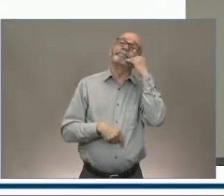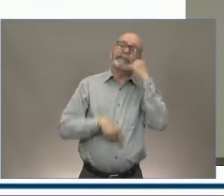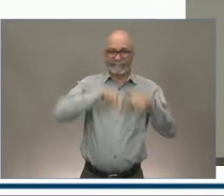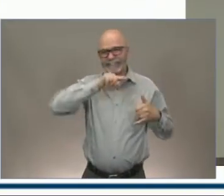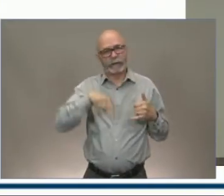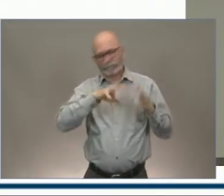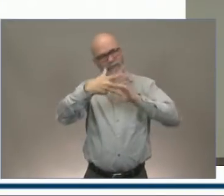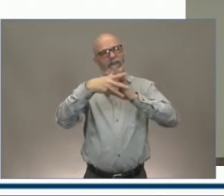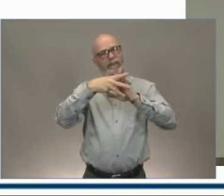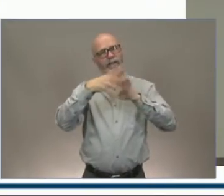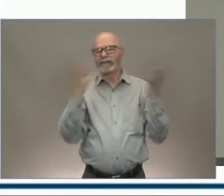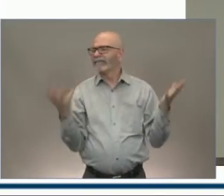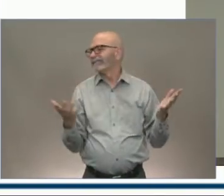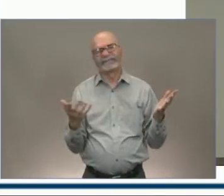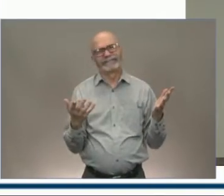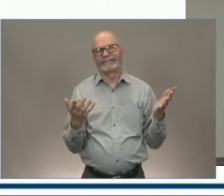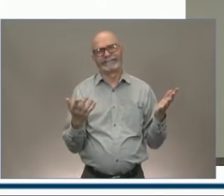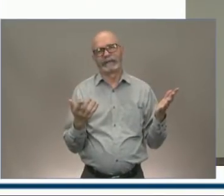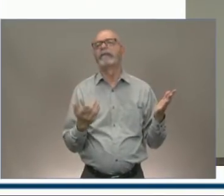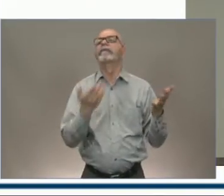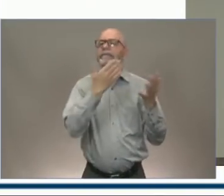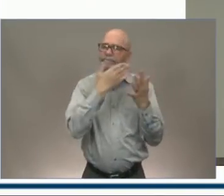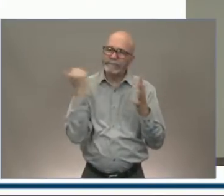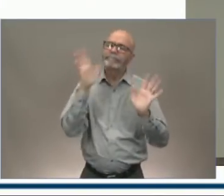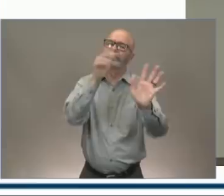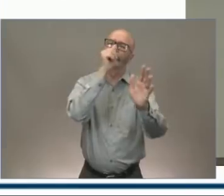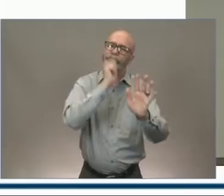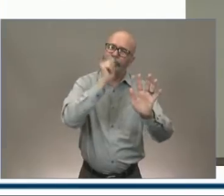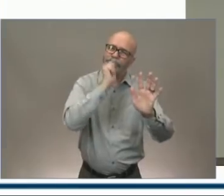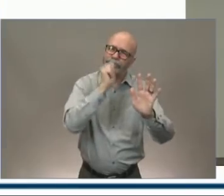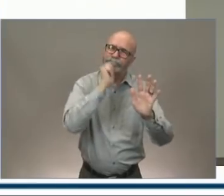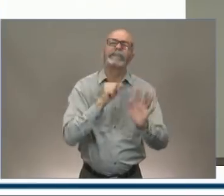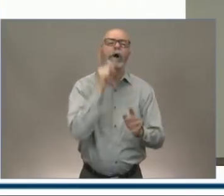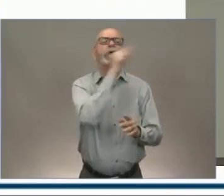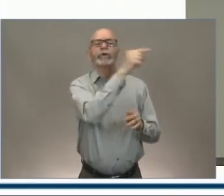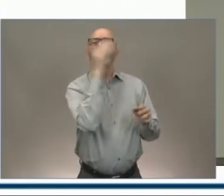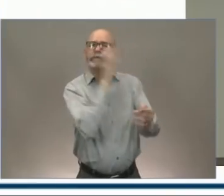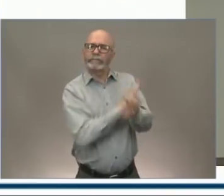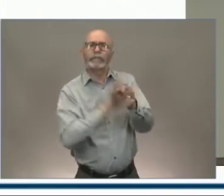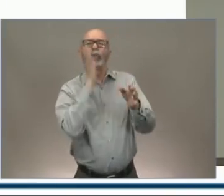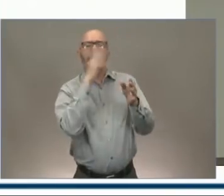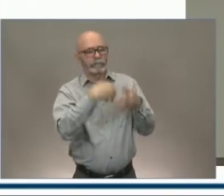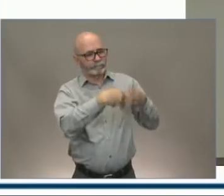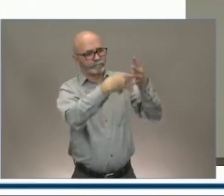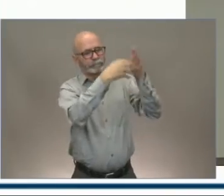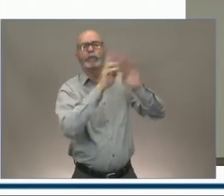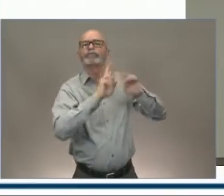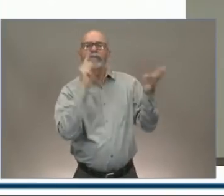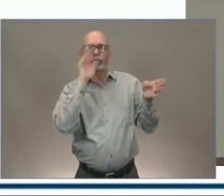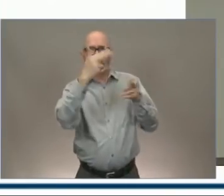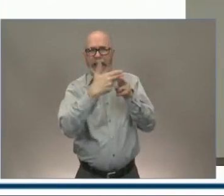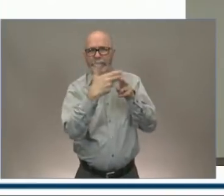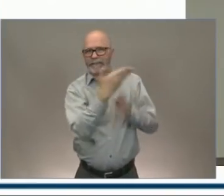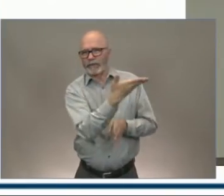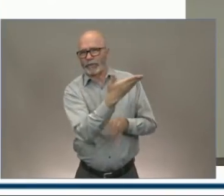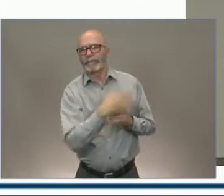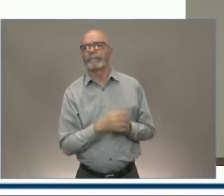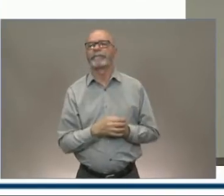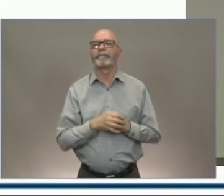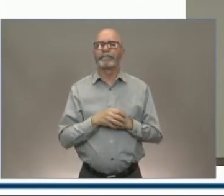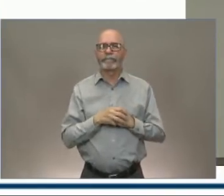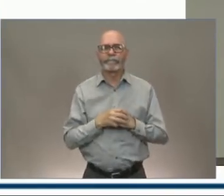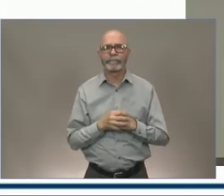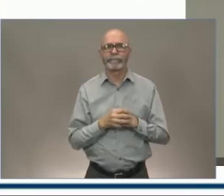for your patience as we work through the rollout of the early rollout of this program. We're